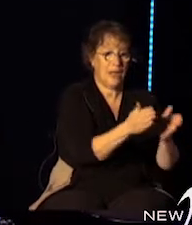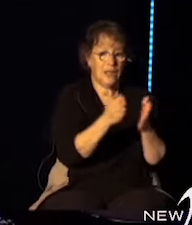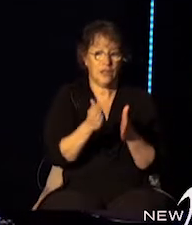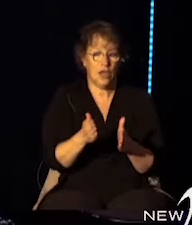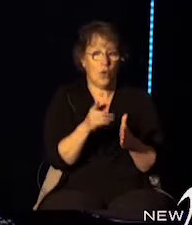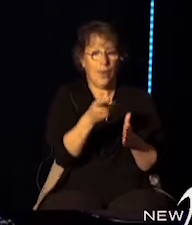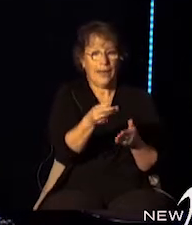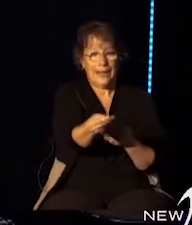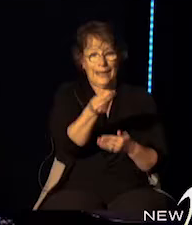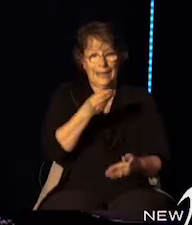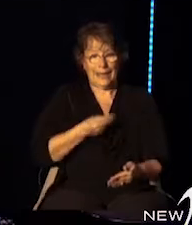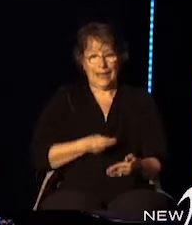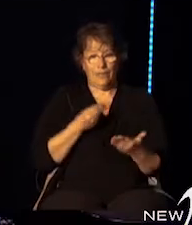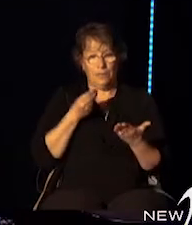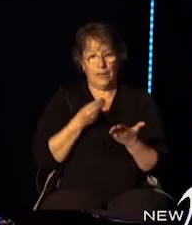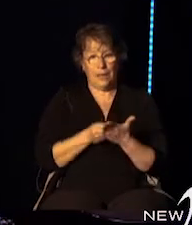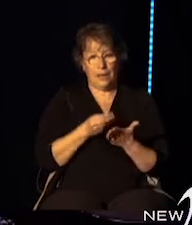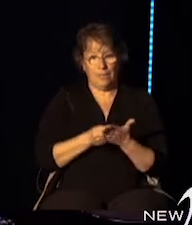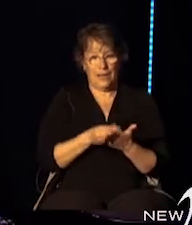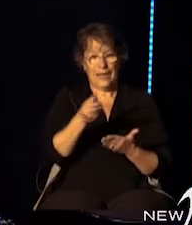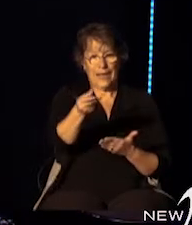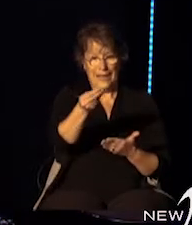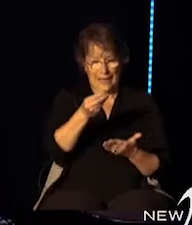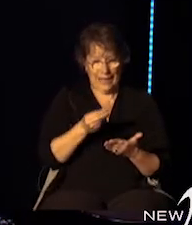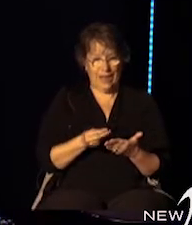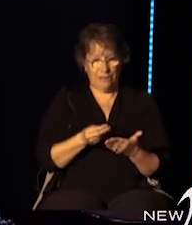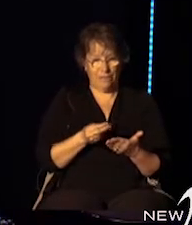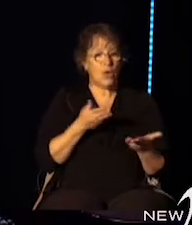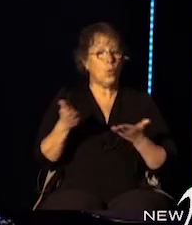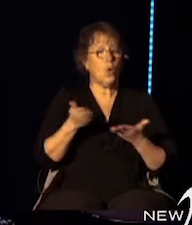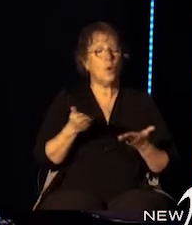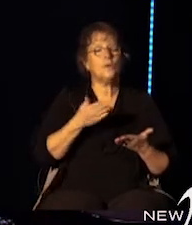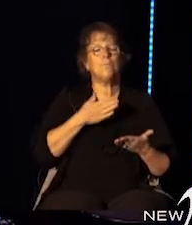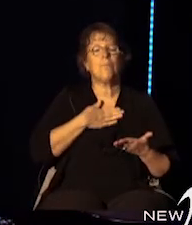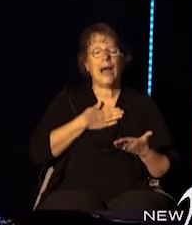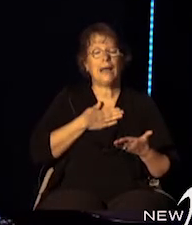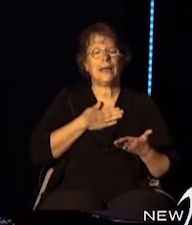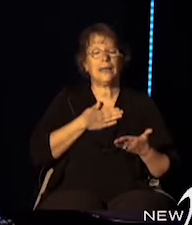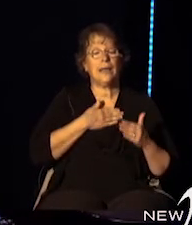that money, he gave me what belonged to me before I gave it to him.